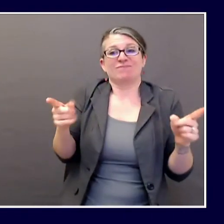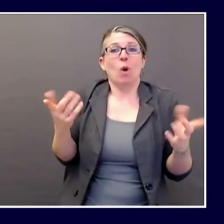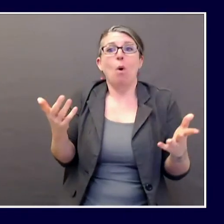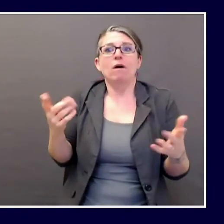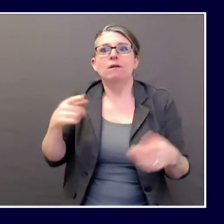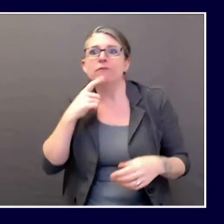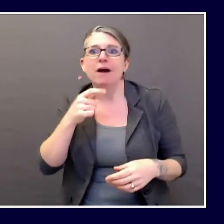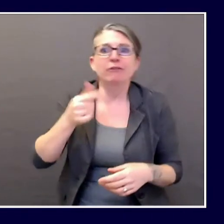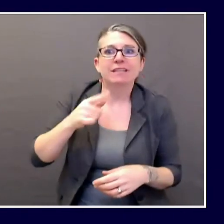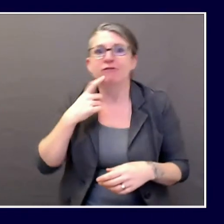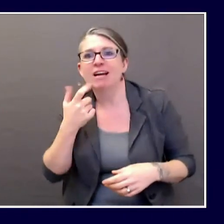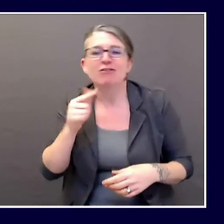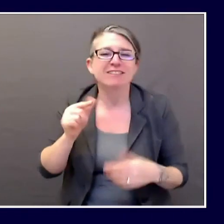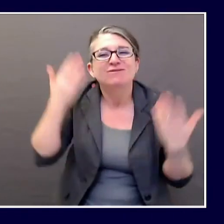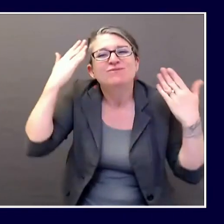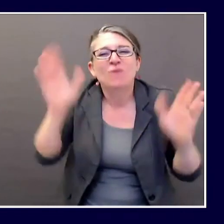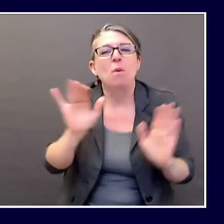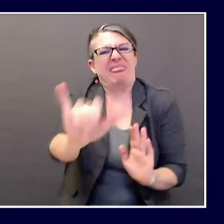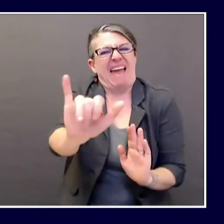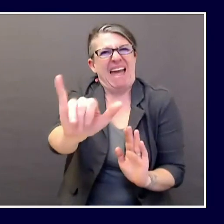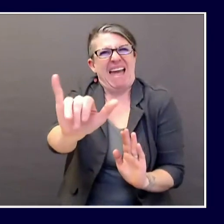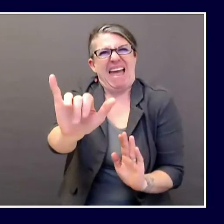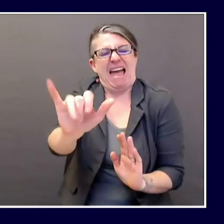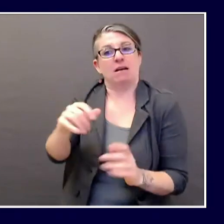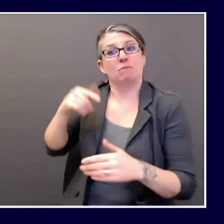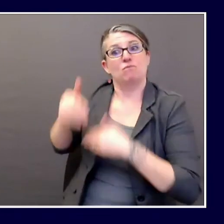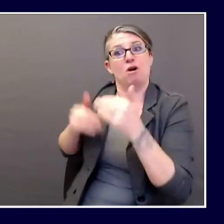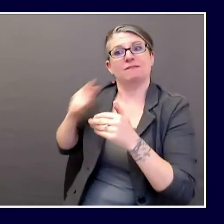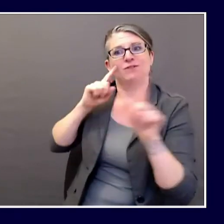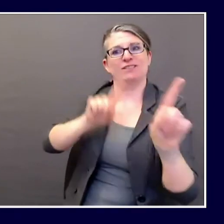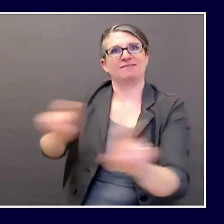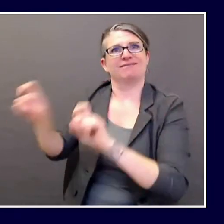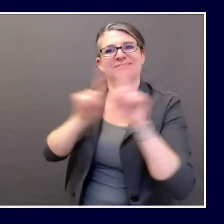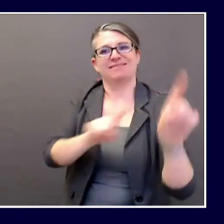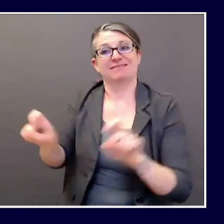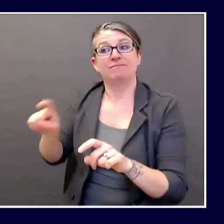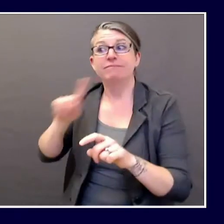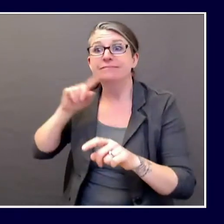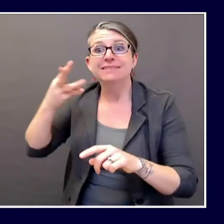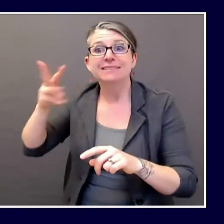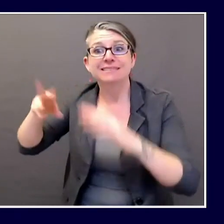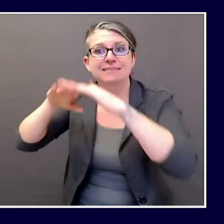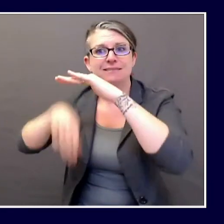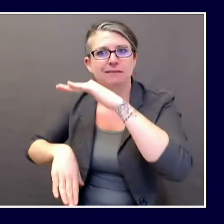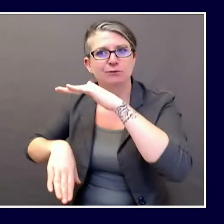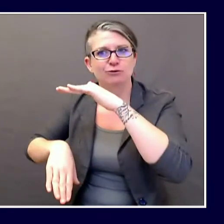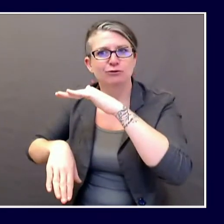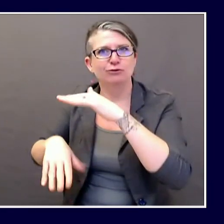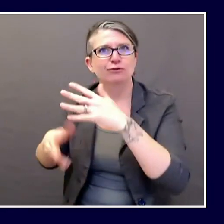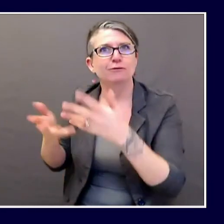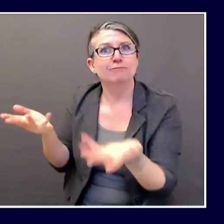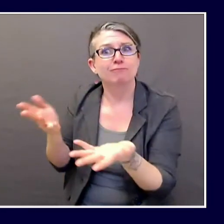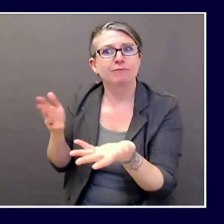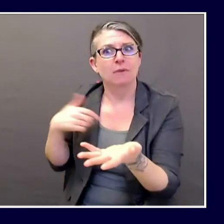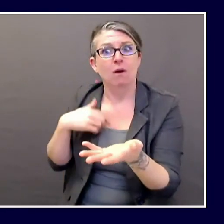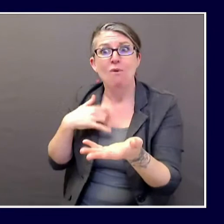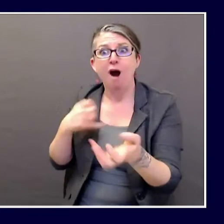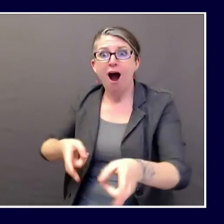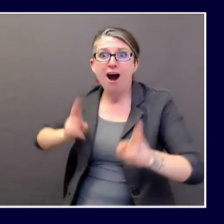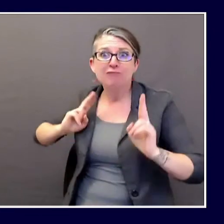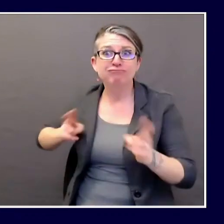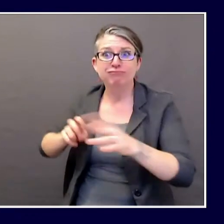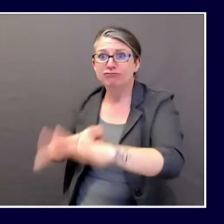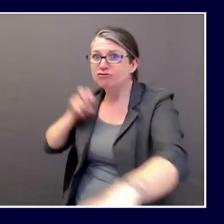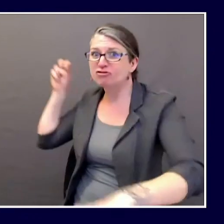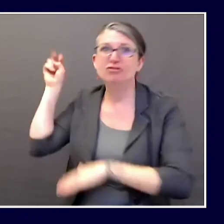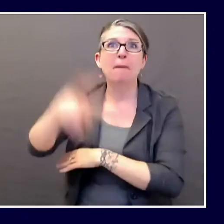green light. But the road is the same, the destination is the same, no corners are being cut. We're just getting there more quickly because we're coordinating rather